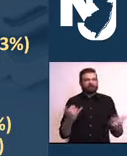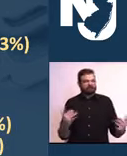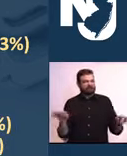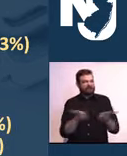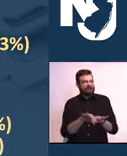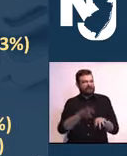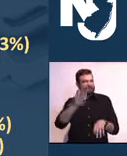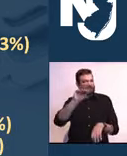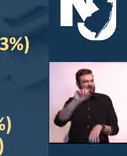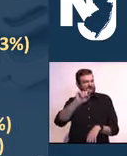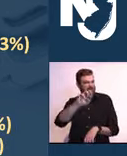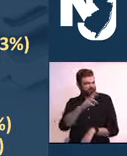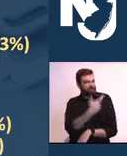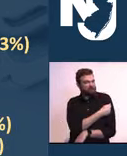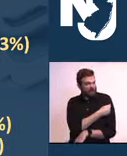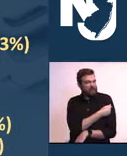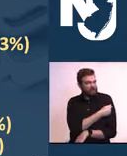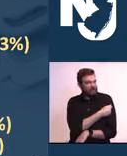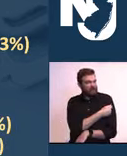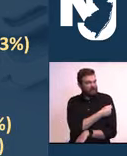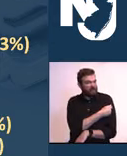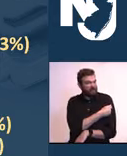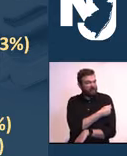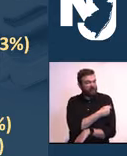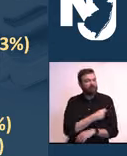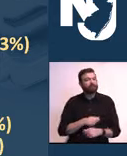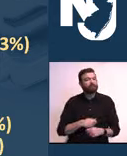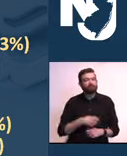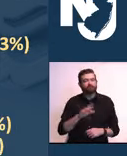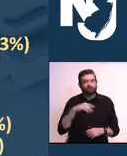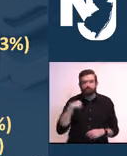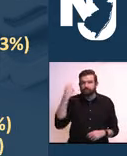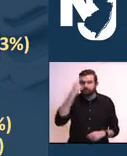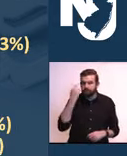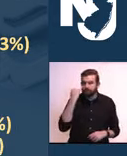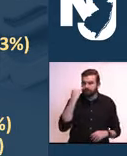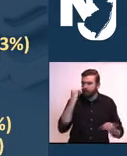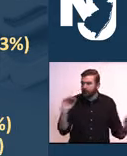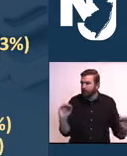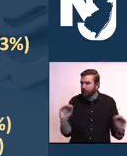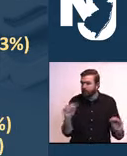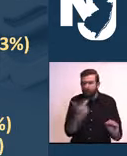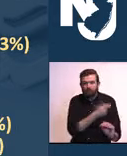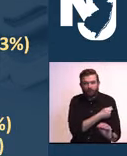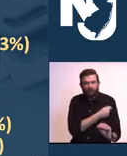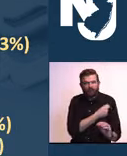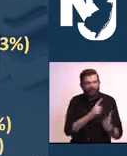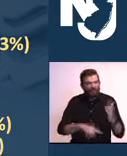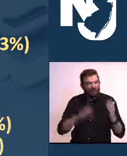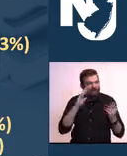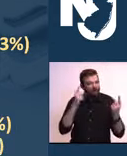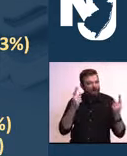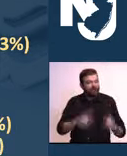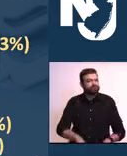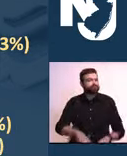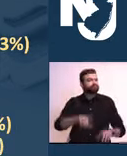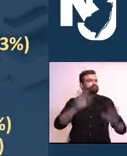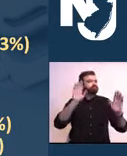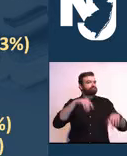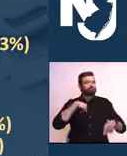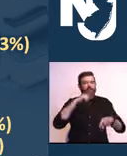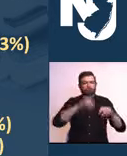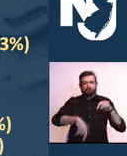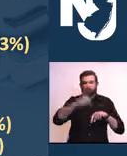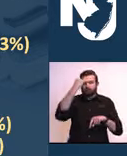of these numbers, whether it's hospitalizations, cases, or loss of life, would be if we did not have the vaccines. As you can